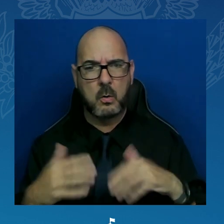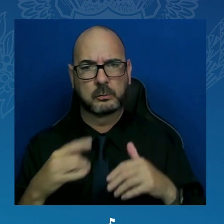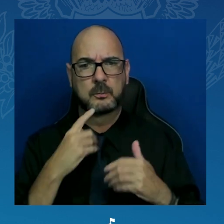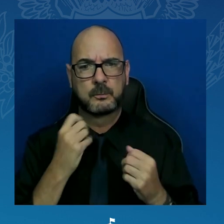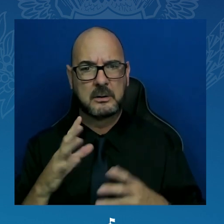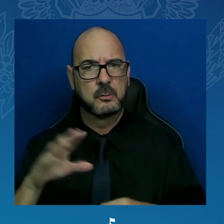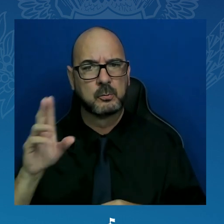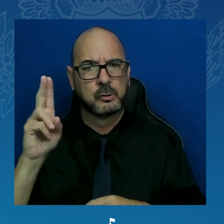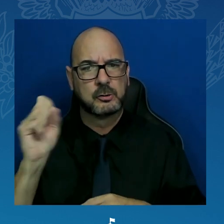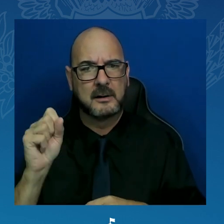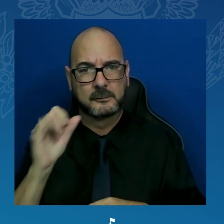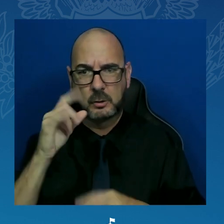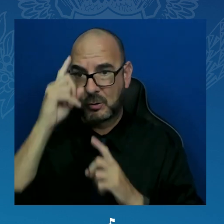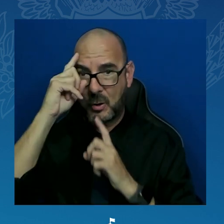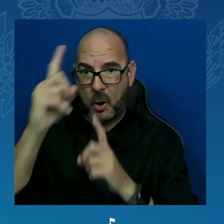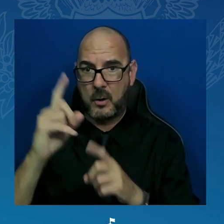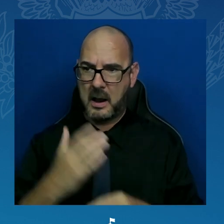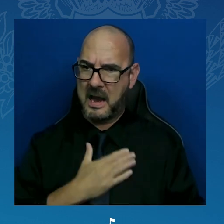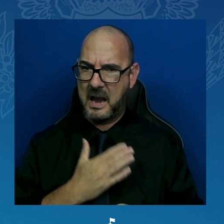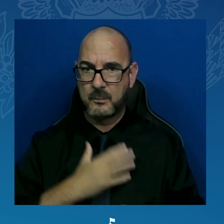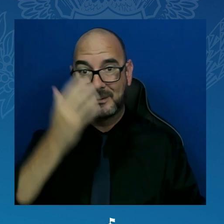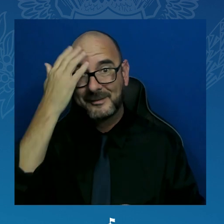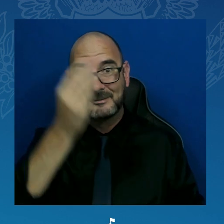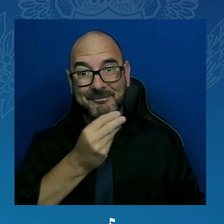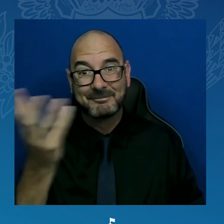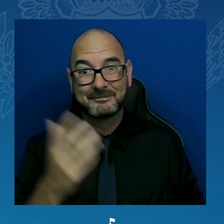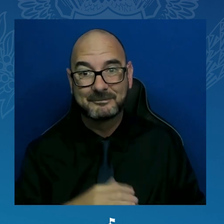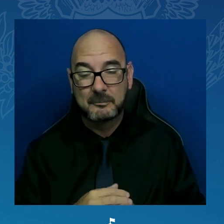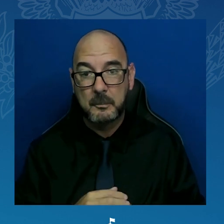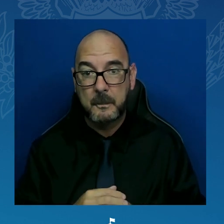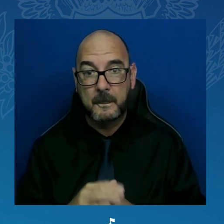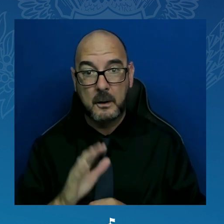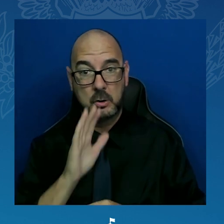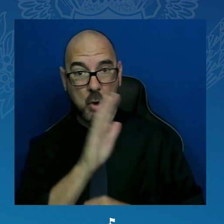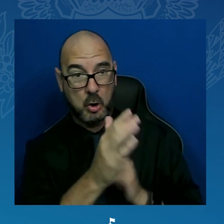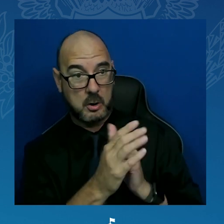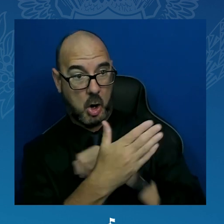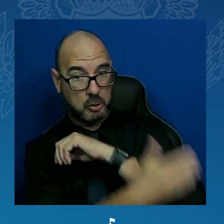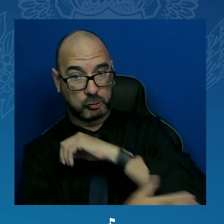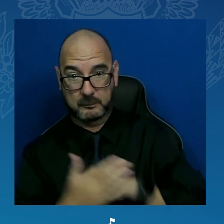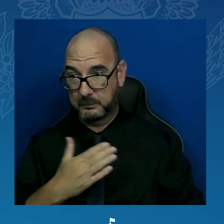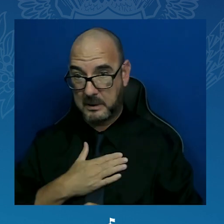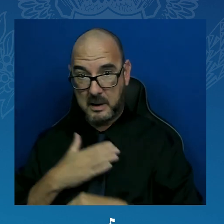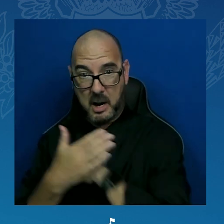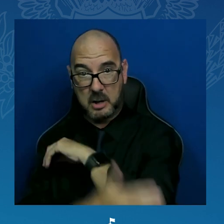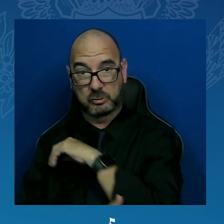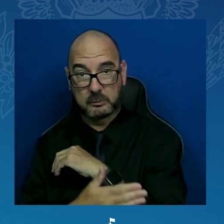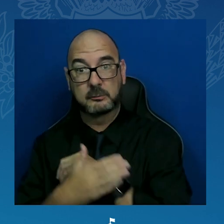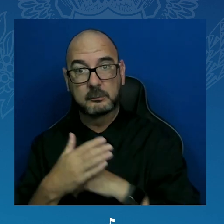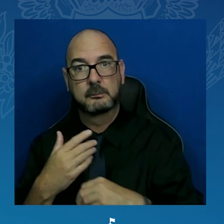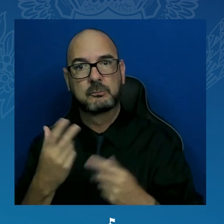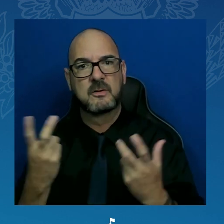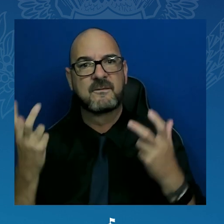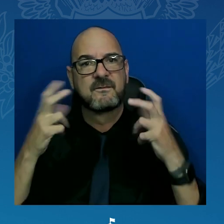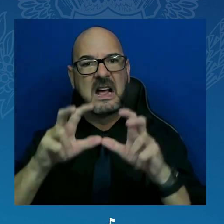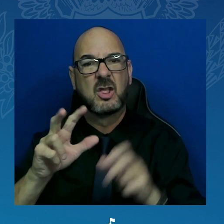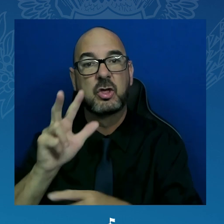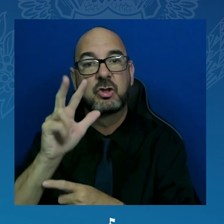that end, I am also pleased to announce that each of our countries will invest $35 million for a total of $70